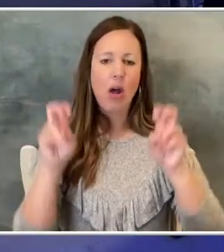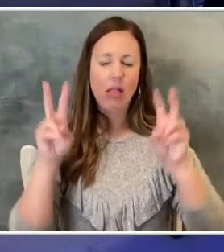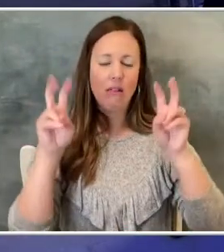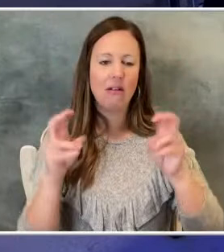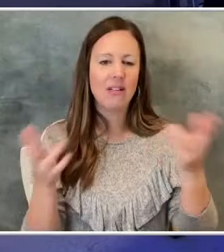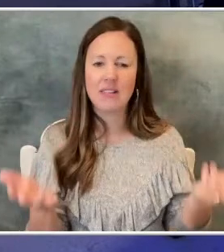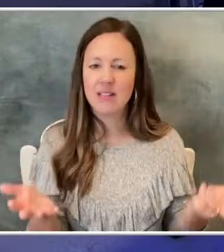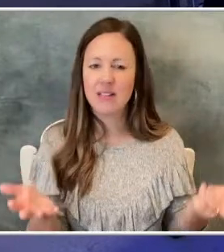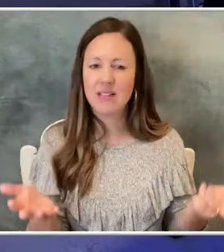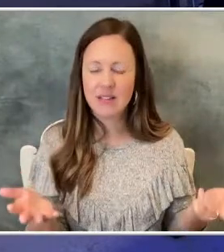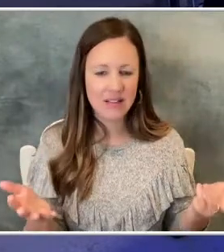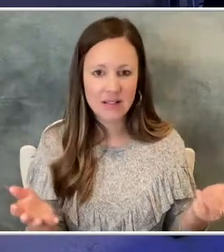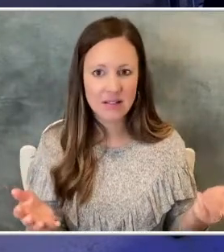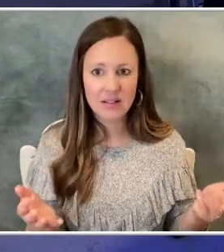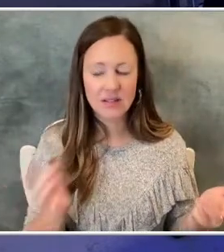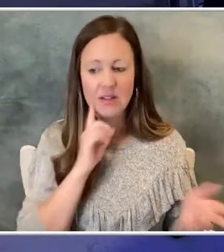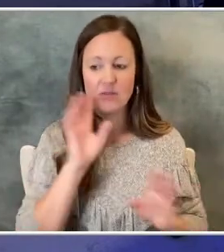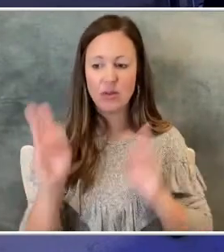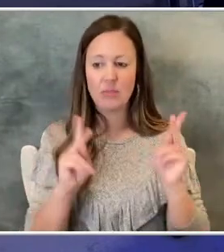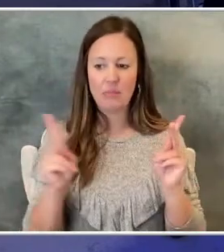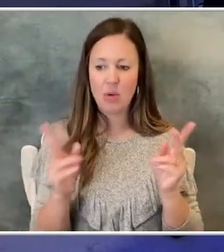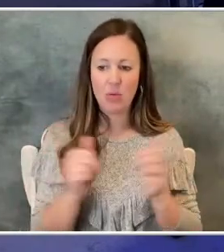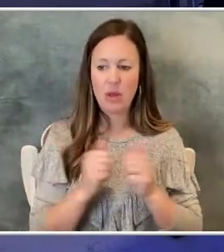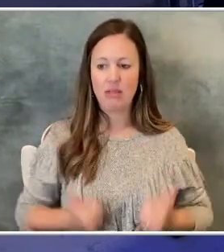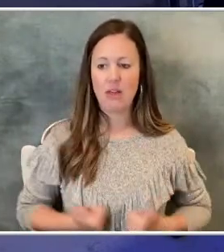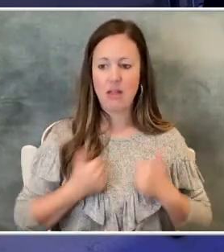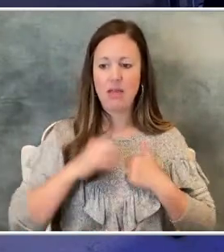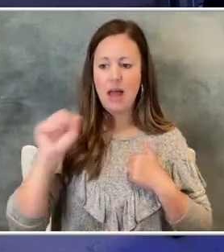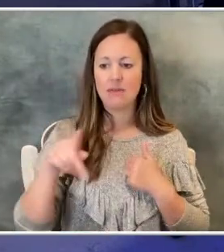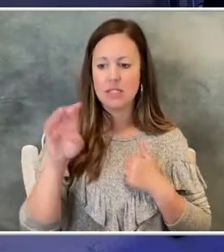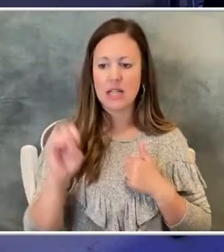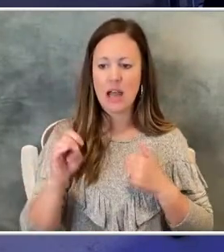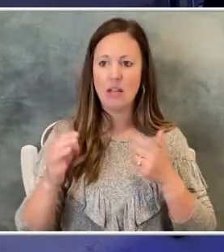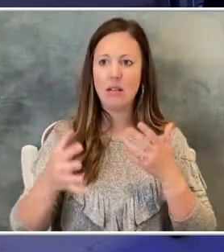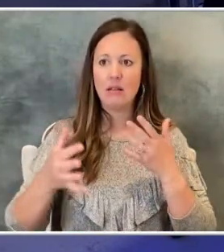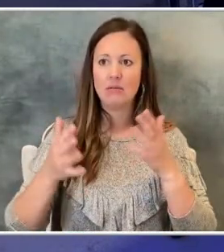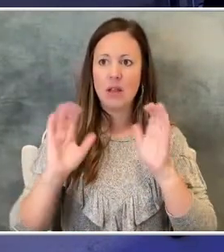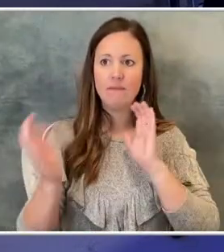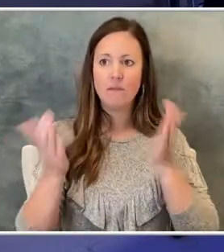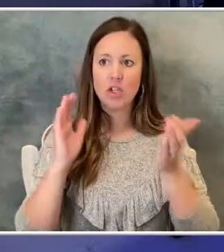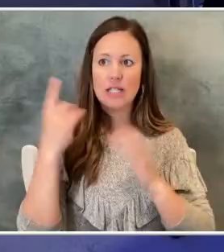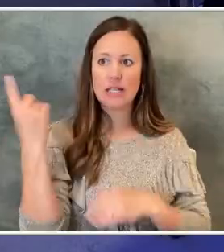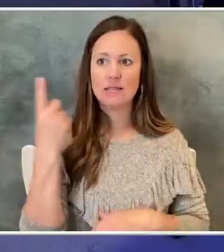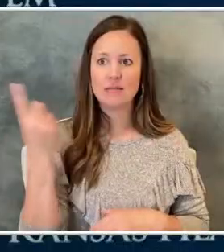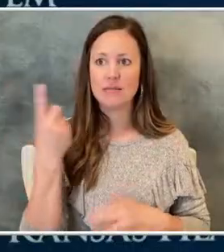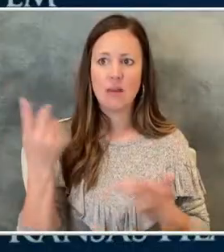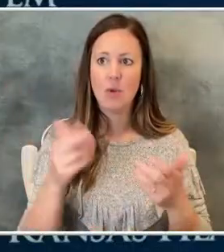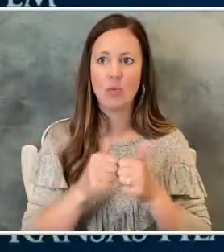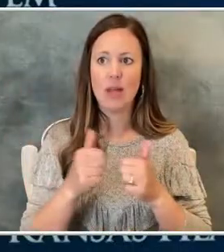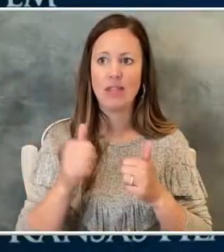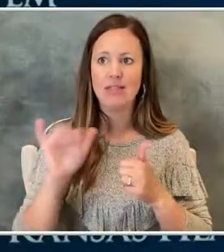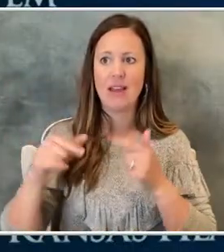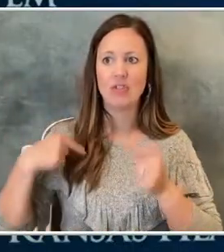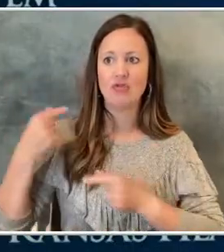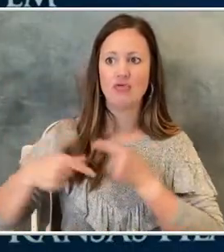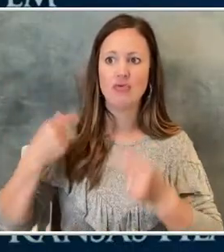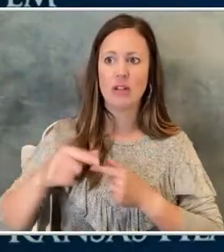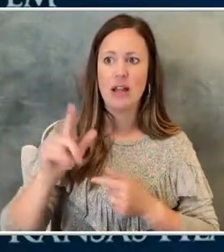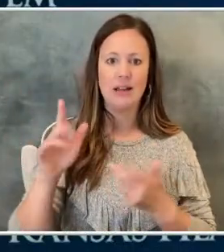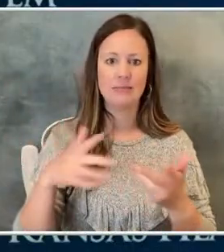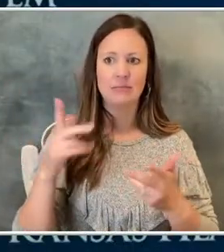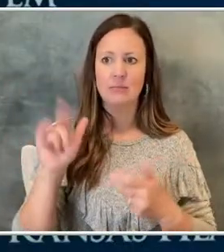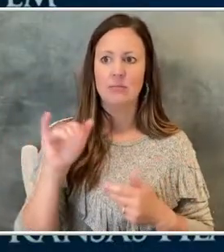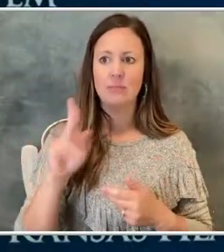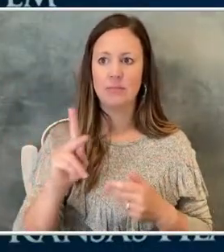far as a lifestyle versus someone who has a genetic link to it? Well, we used to think there was a level where LDL bad